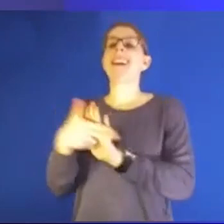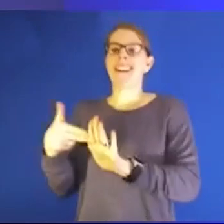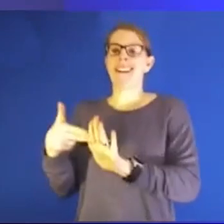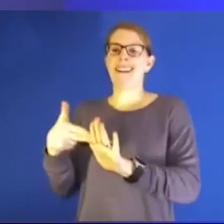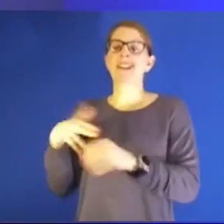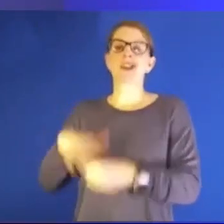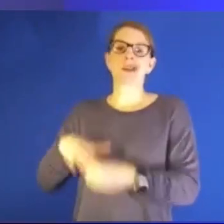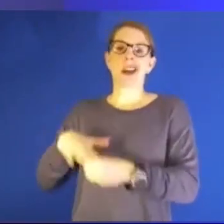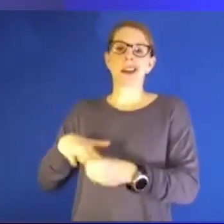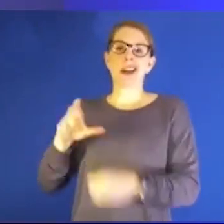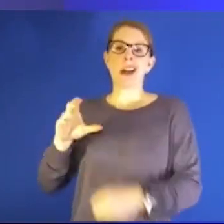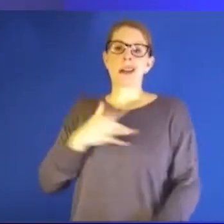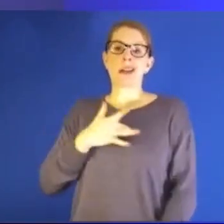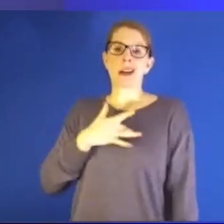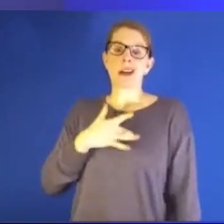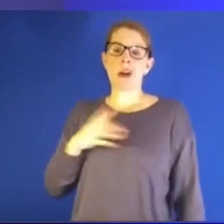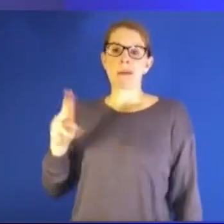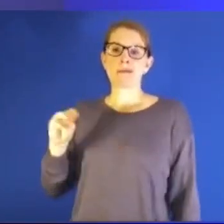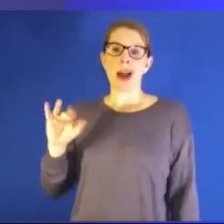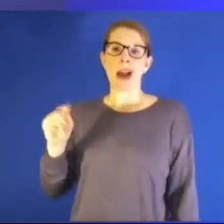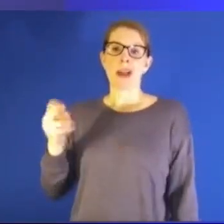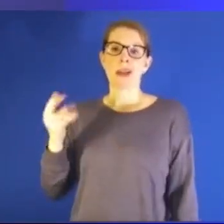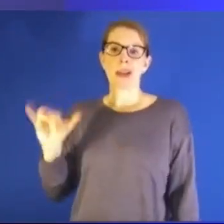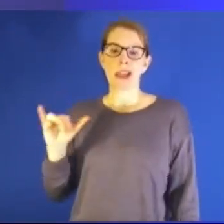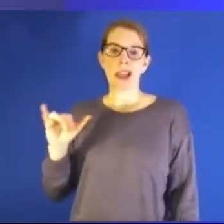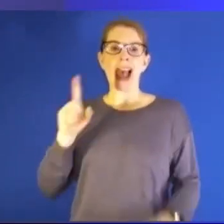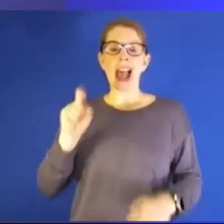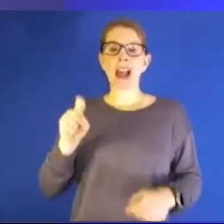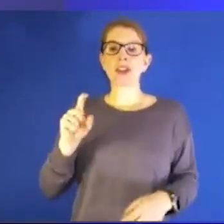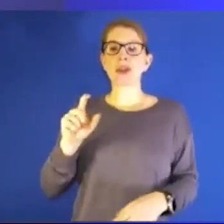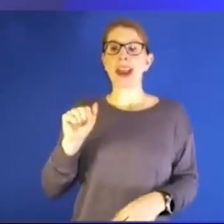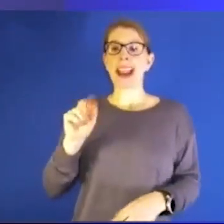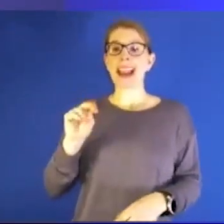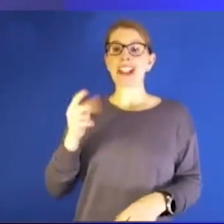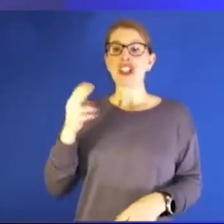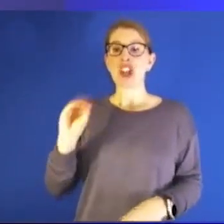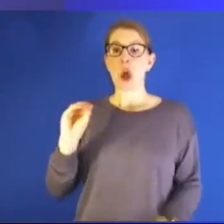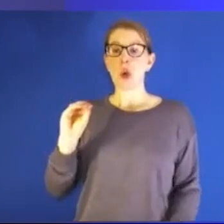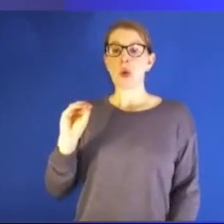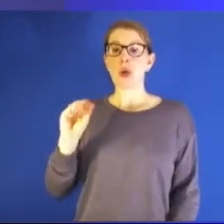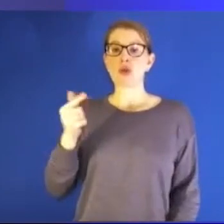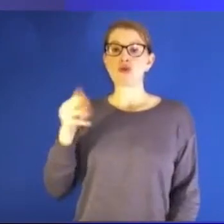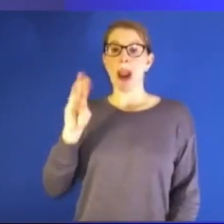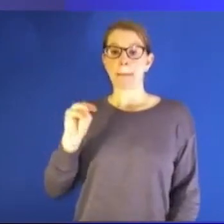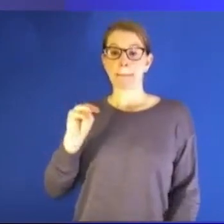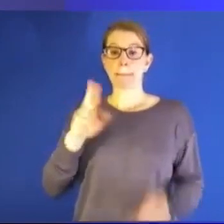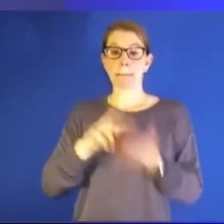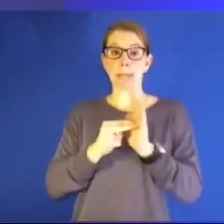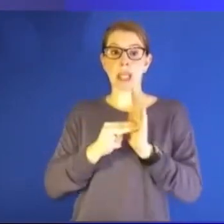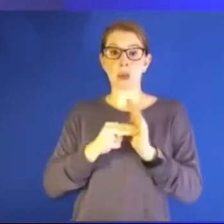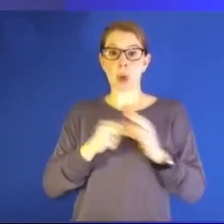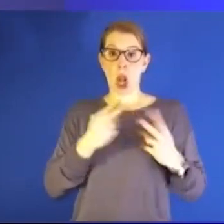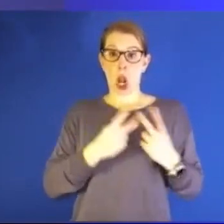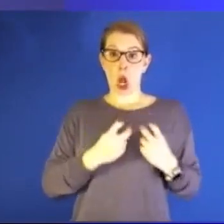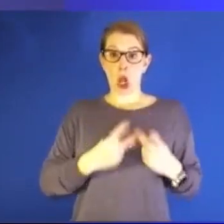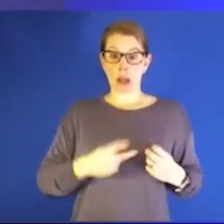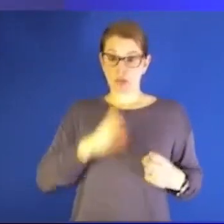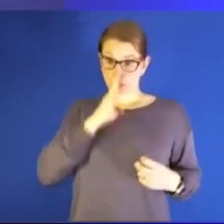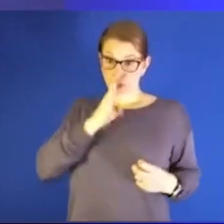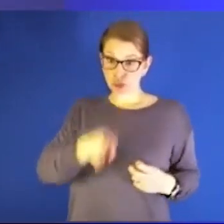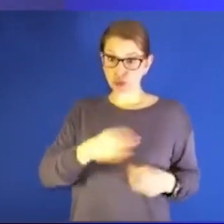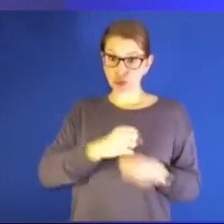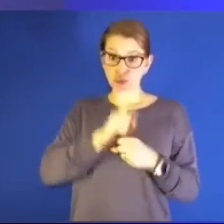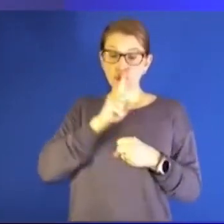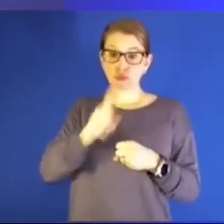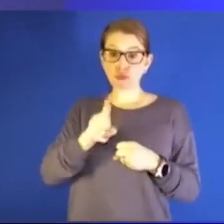the best way to do that is a coronary angiogram, an actual invasive procedure where we go in and look at the coronary arteries directly, make sure that there's